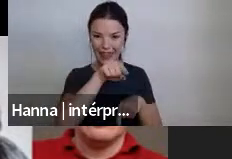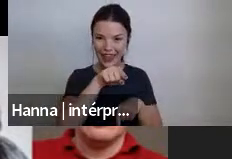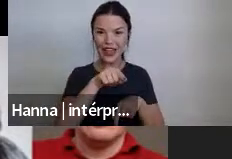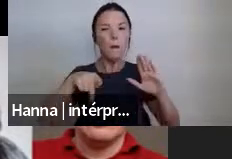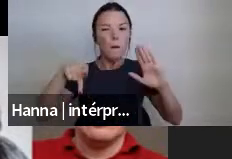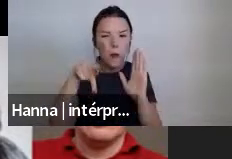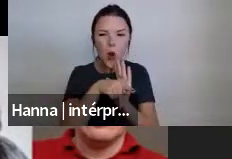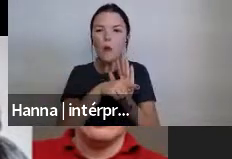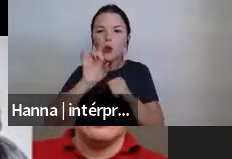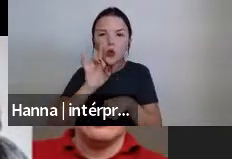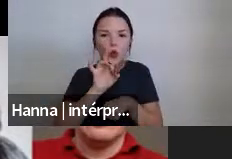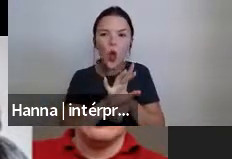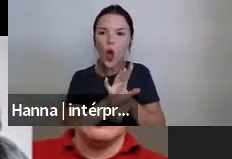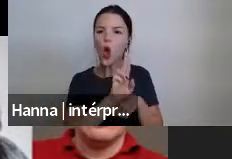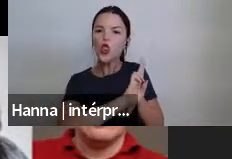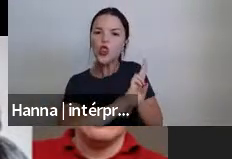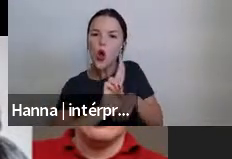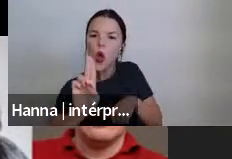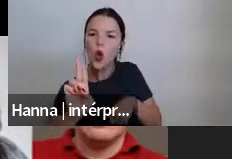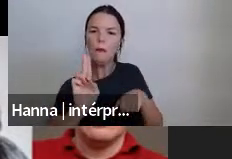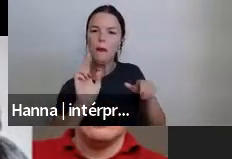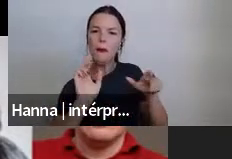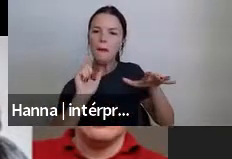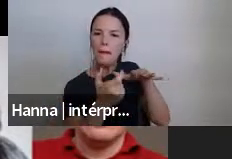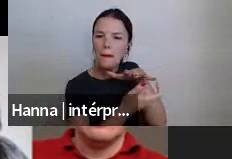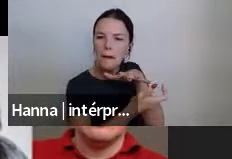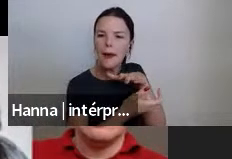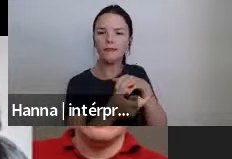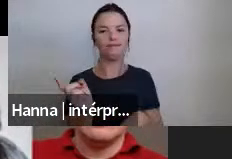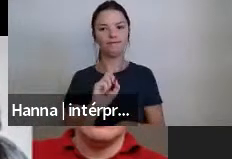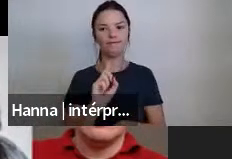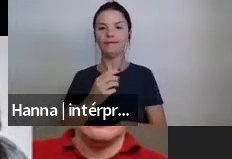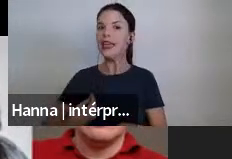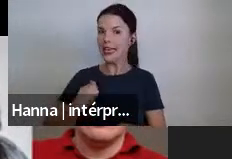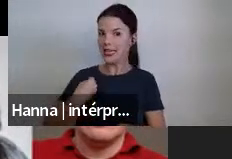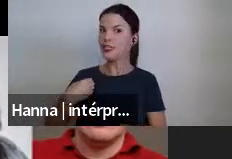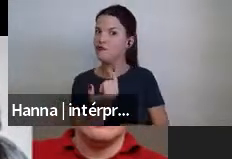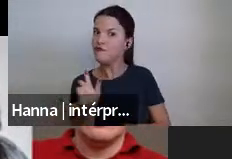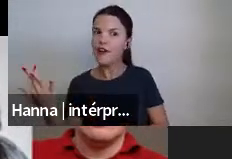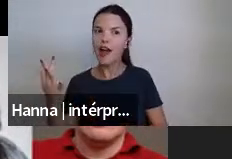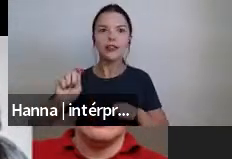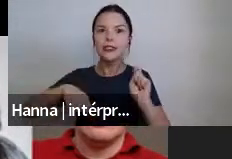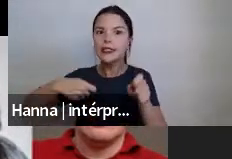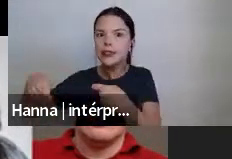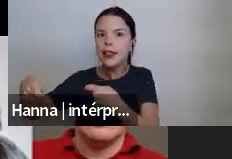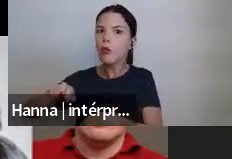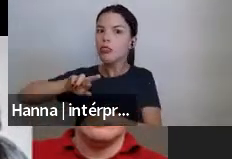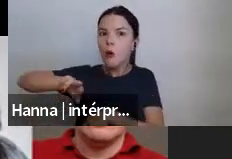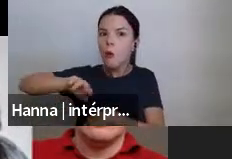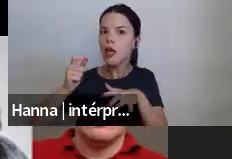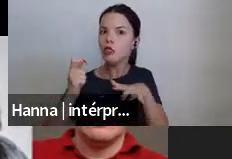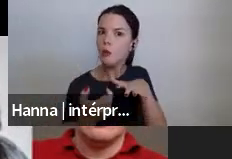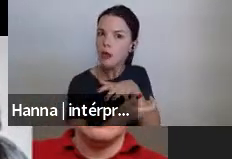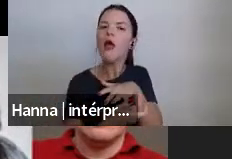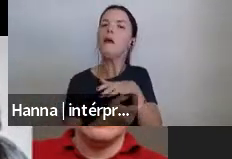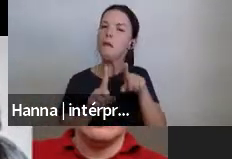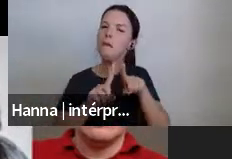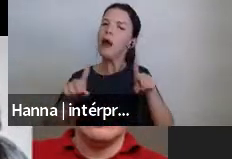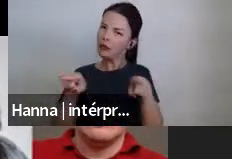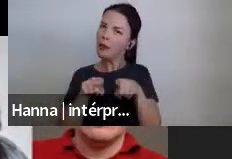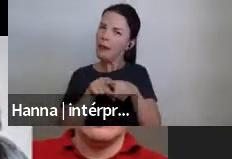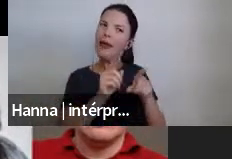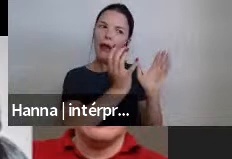see non-toponymic signs that can be analyzed in terms of exactly the